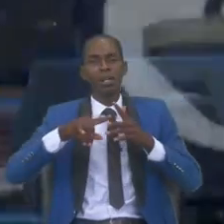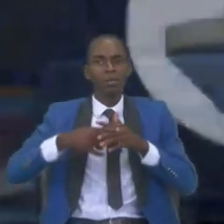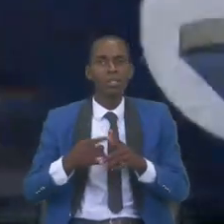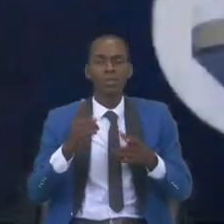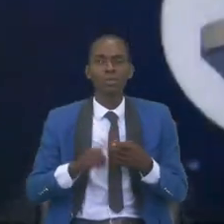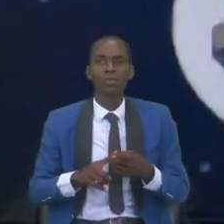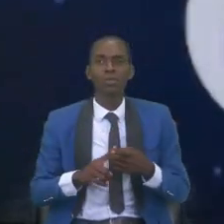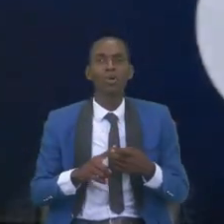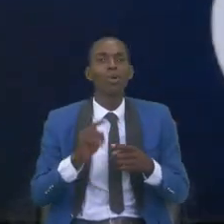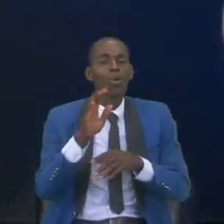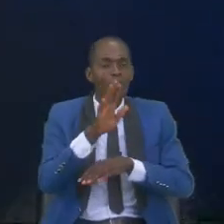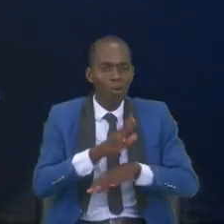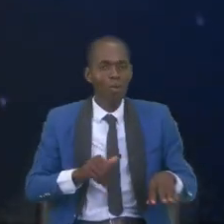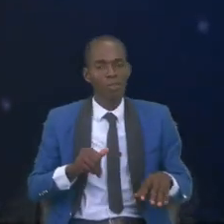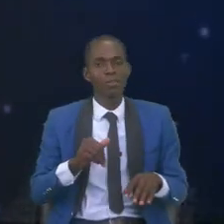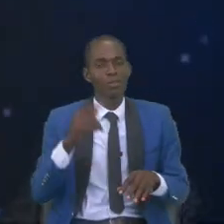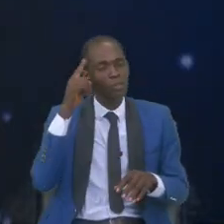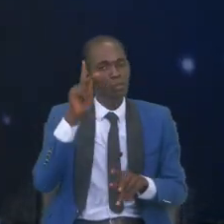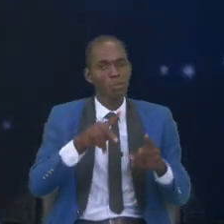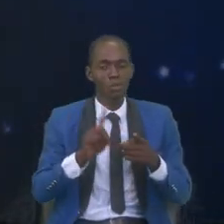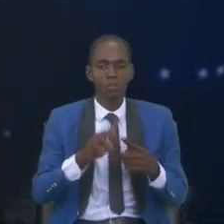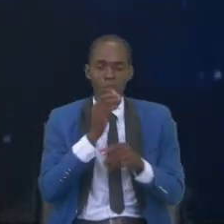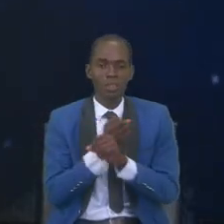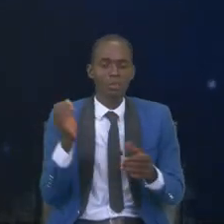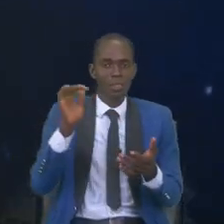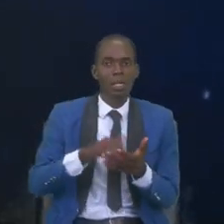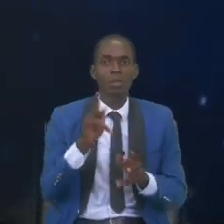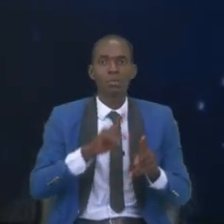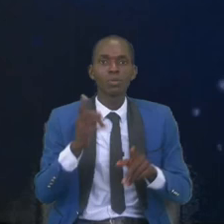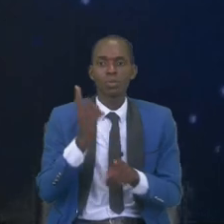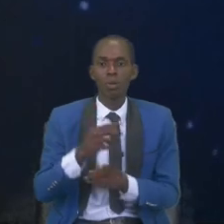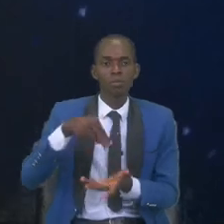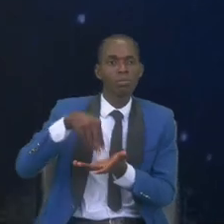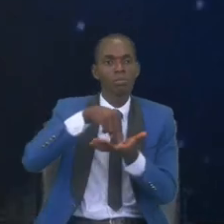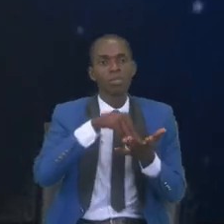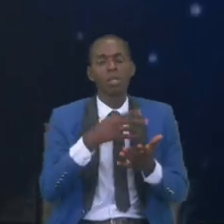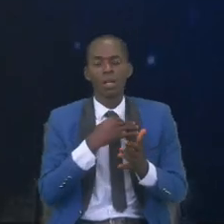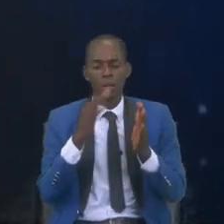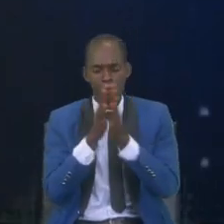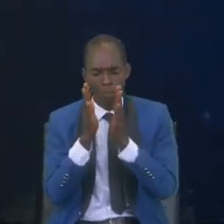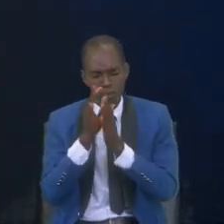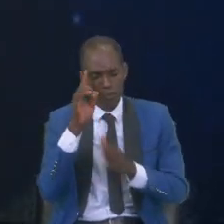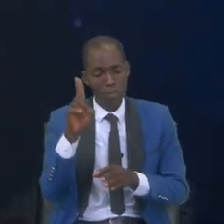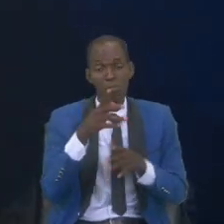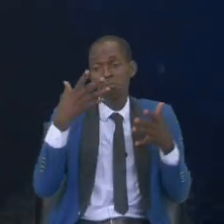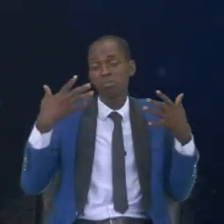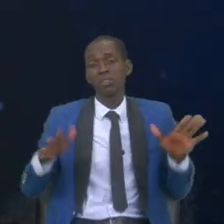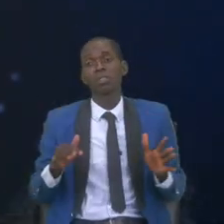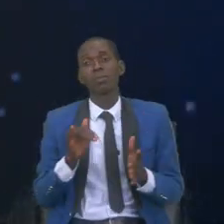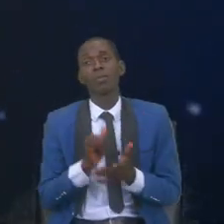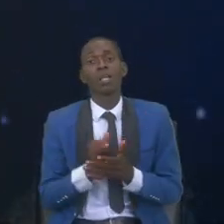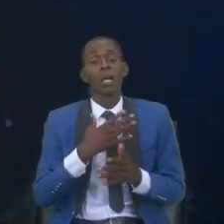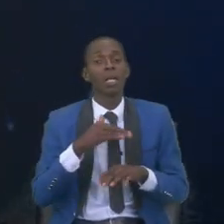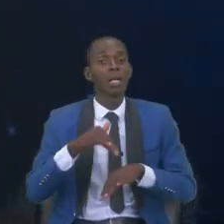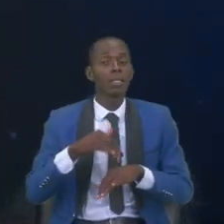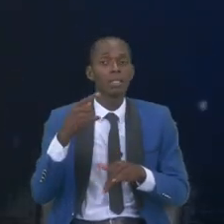as if I was the evangelist. And he started getting up. And I prayed for them, and we settled that. And now I said, here we